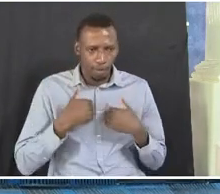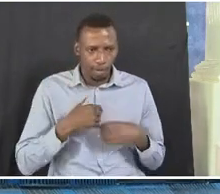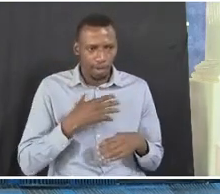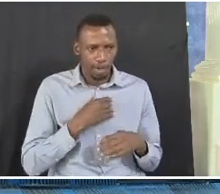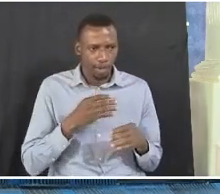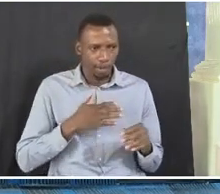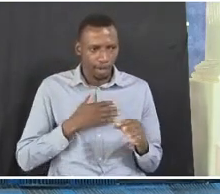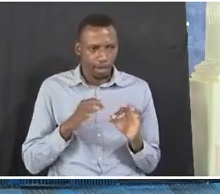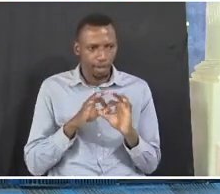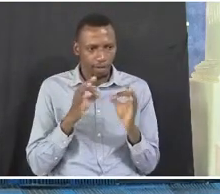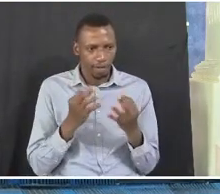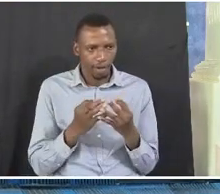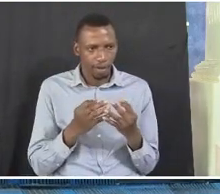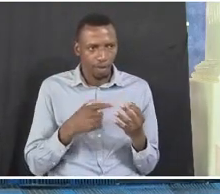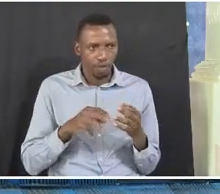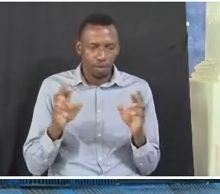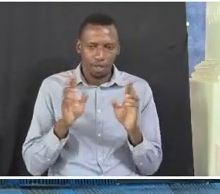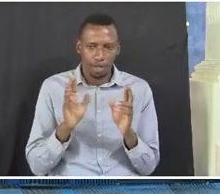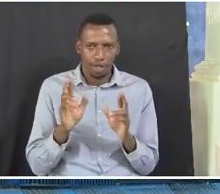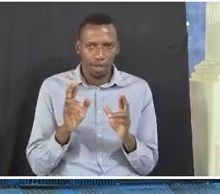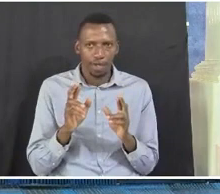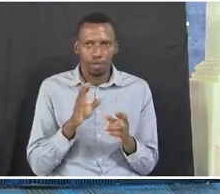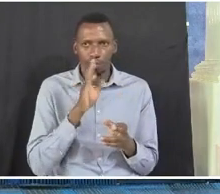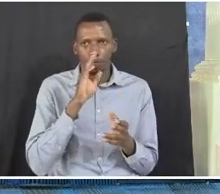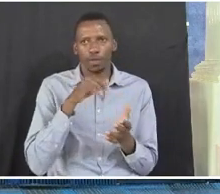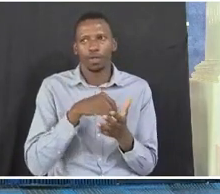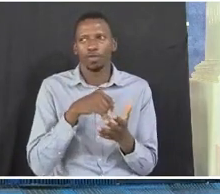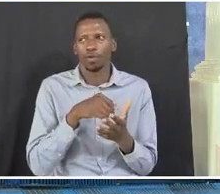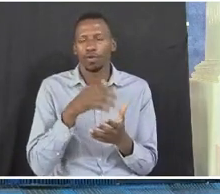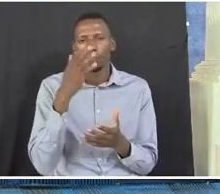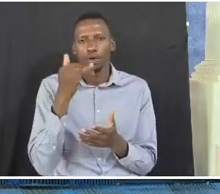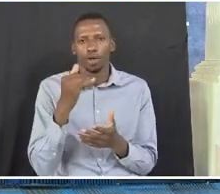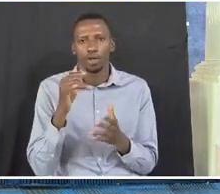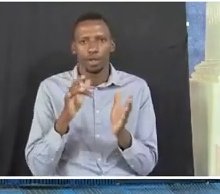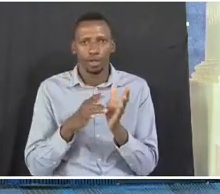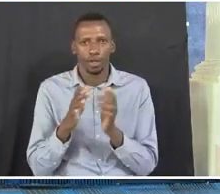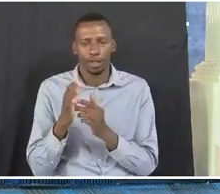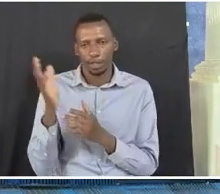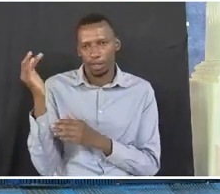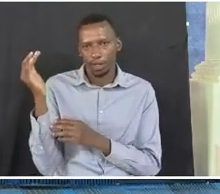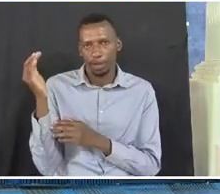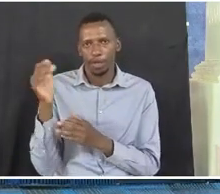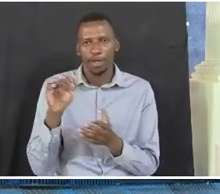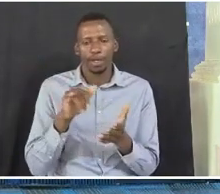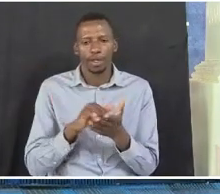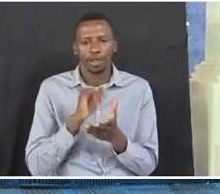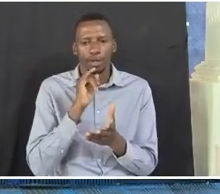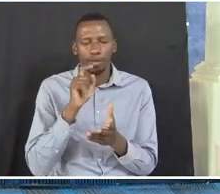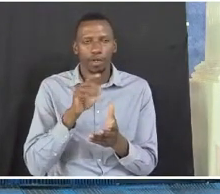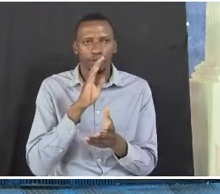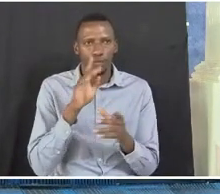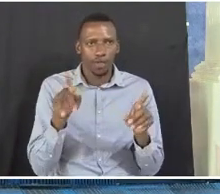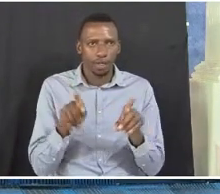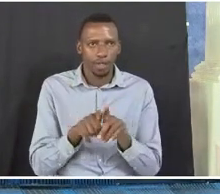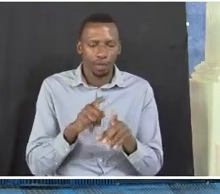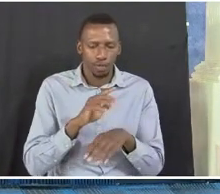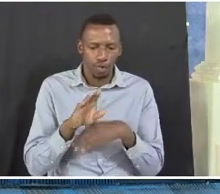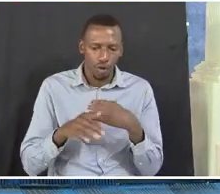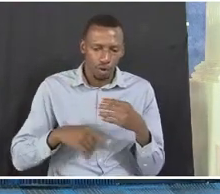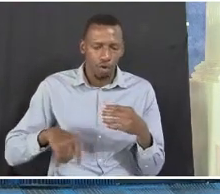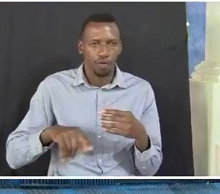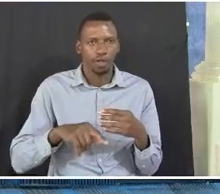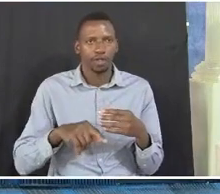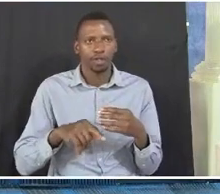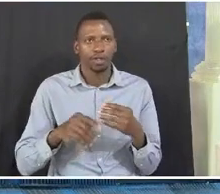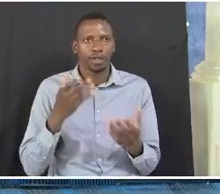and my family, we are ready to get involved because Jesus is coming. That should be the same to all of us people of God,